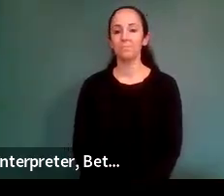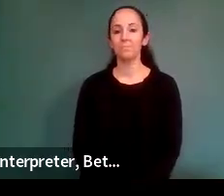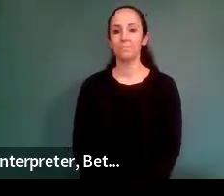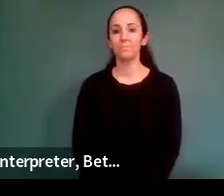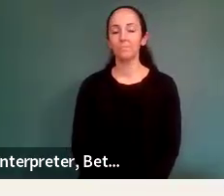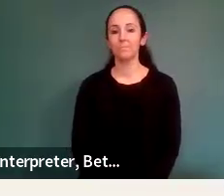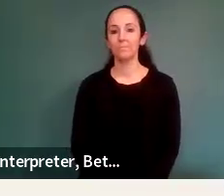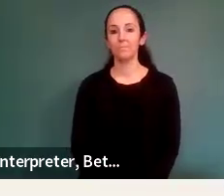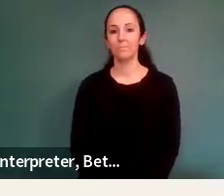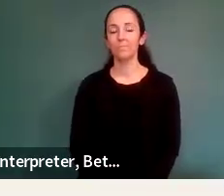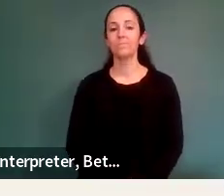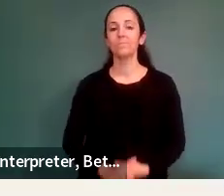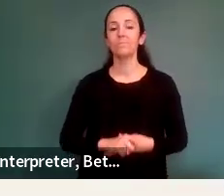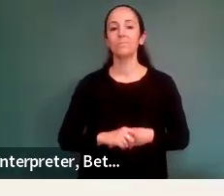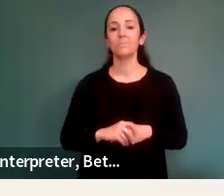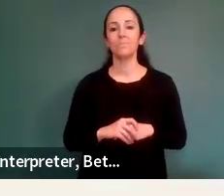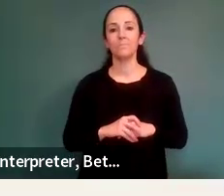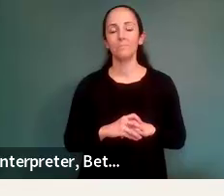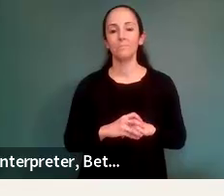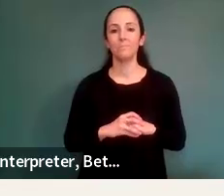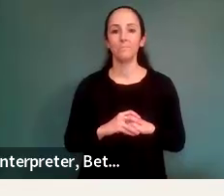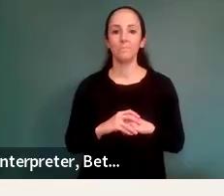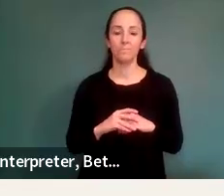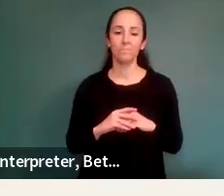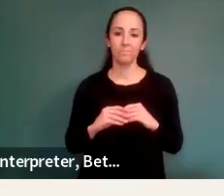Gmail. Now. Speech off.